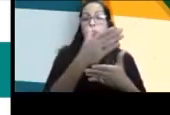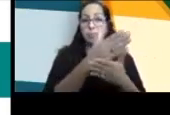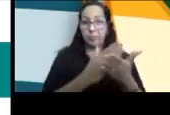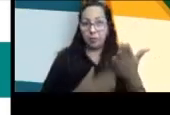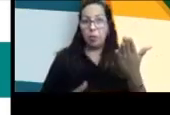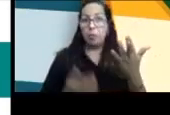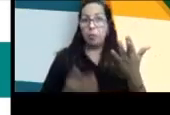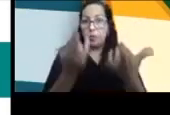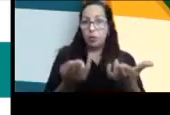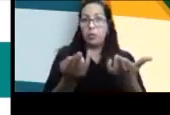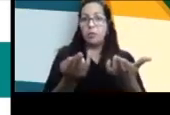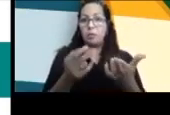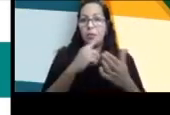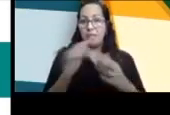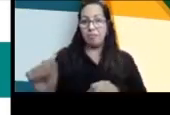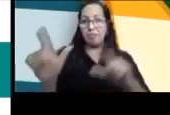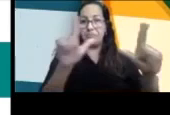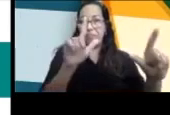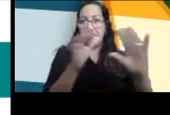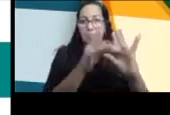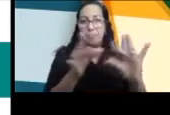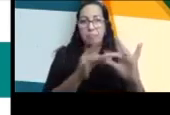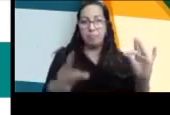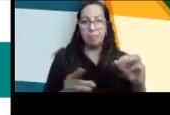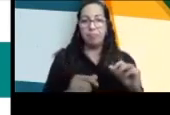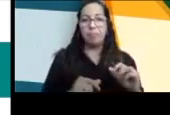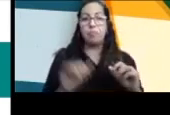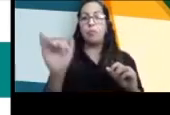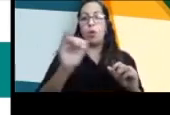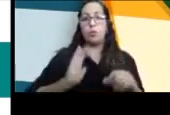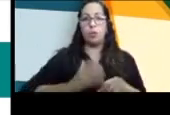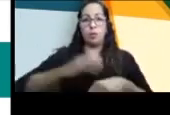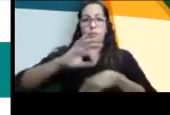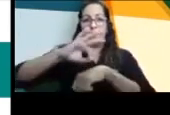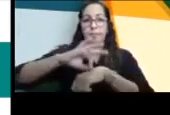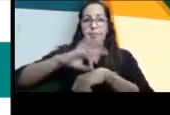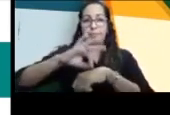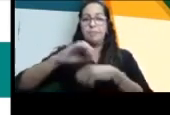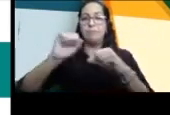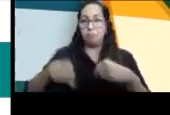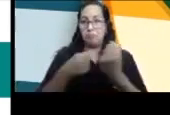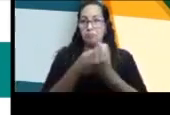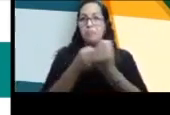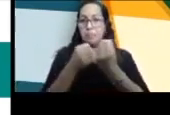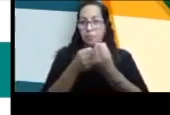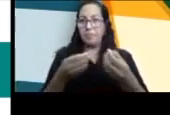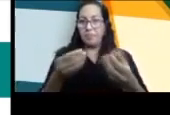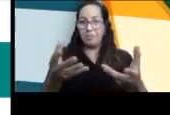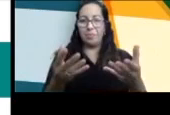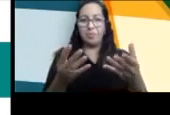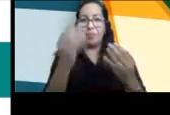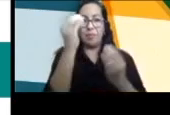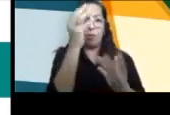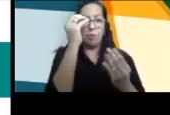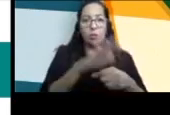resources within this slide. Additionally, our office can also assist with providing database for